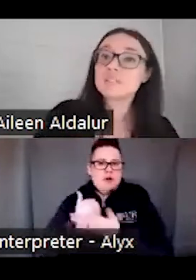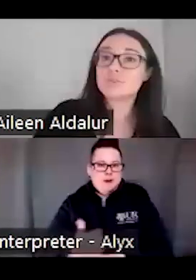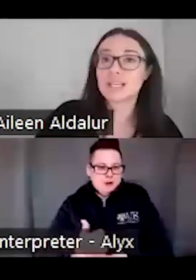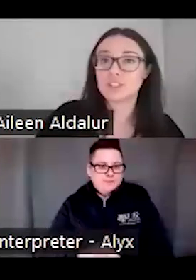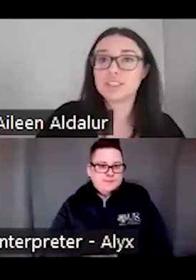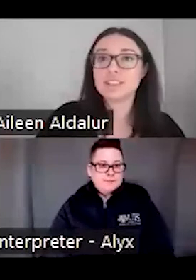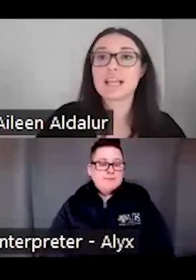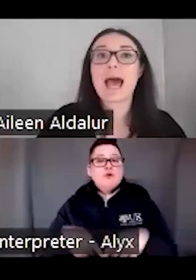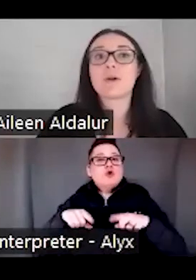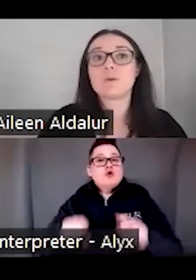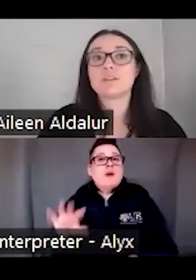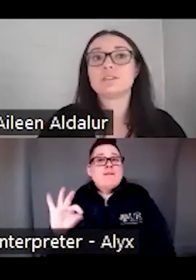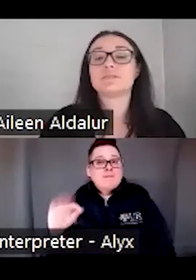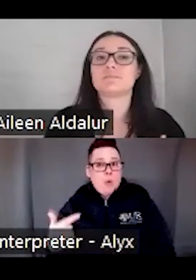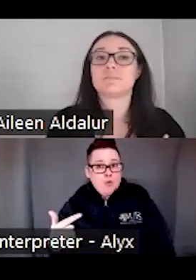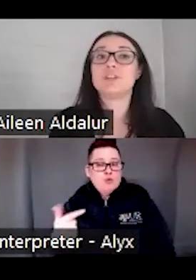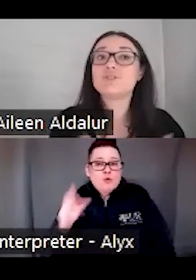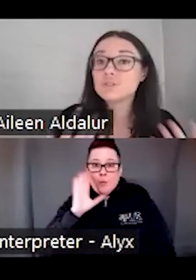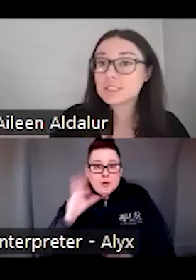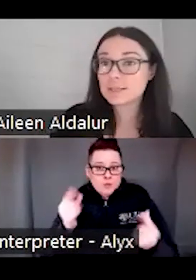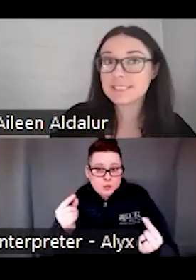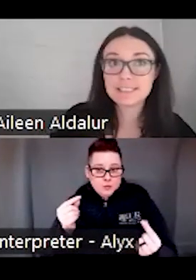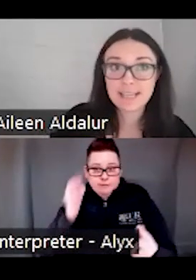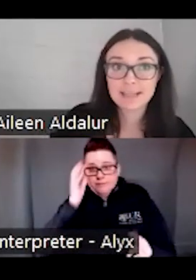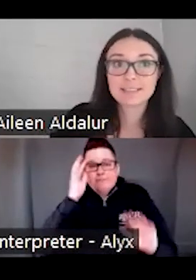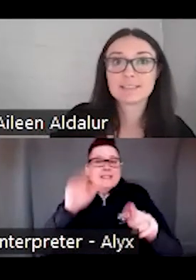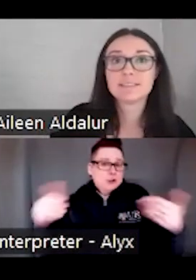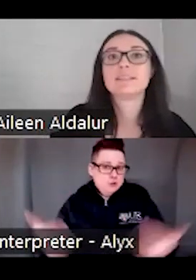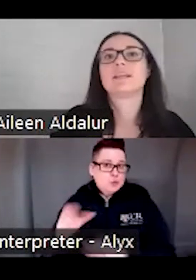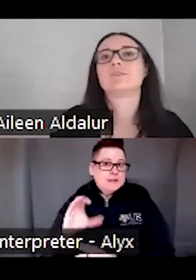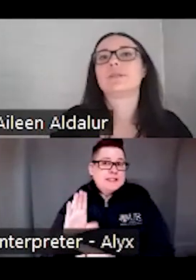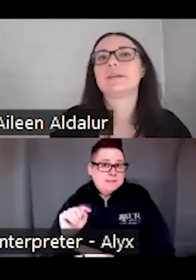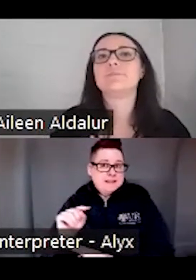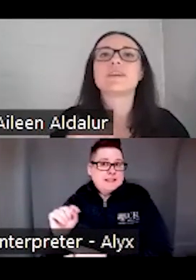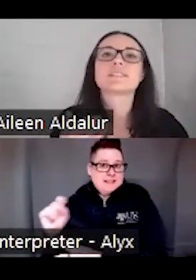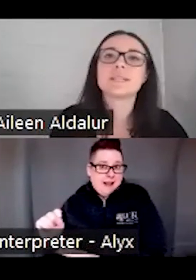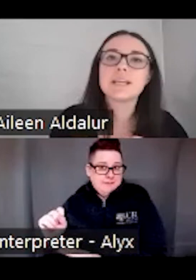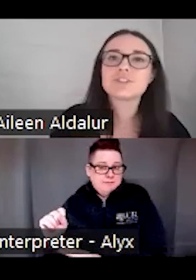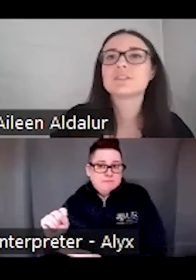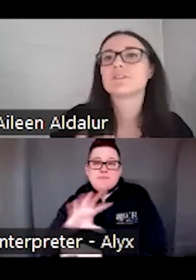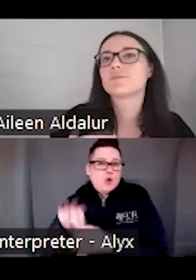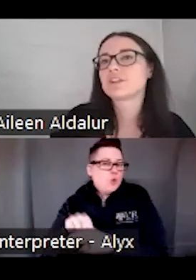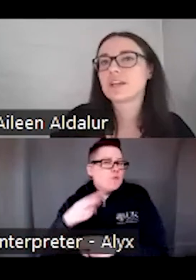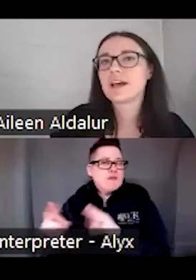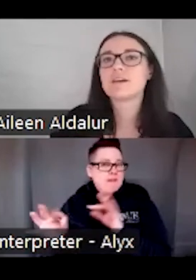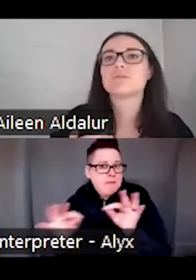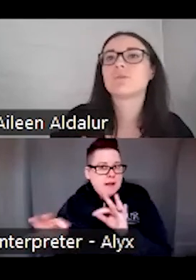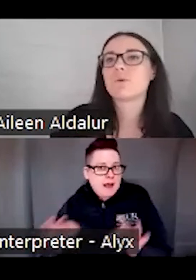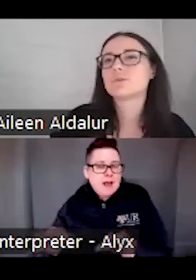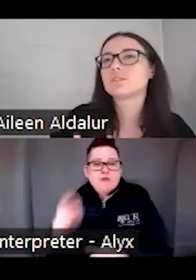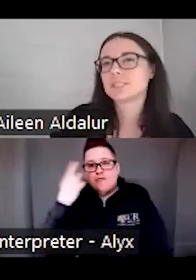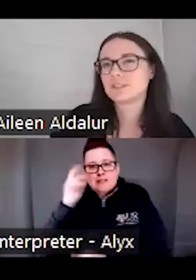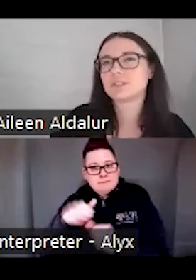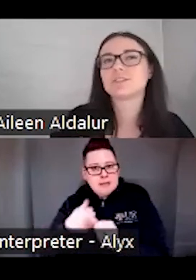the focus group sessions, I will introduce CBT-TS, including a brief explanation of the